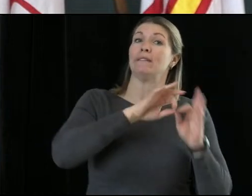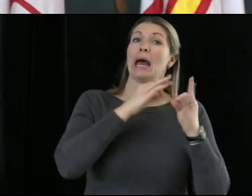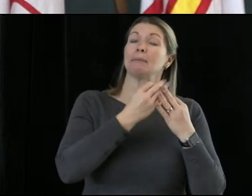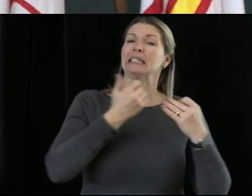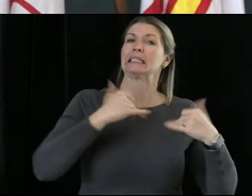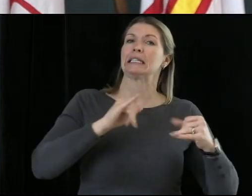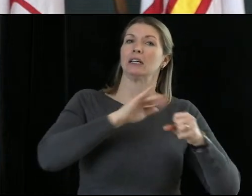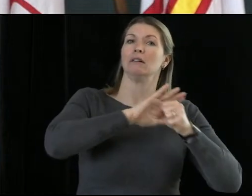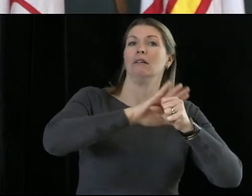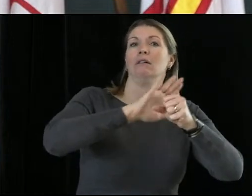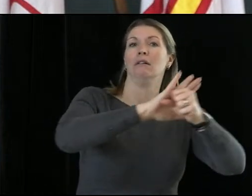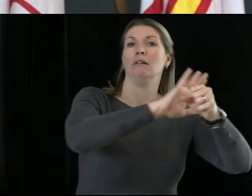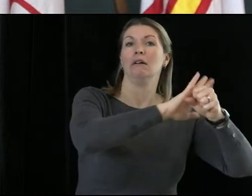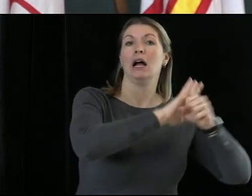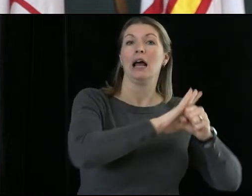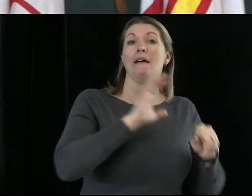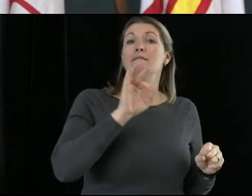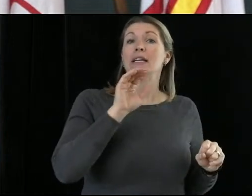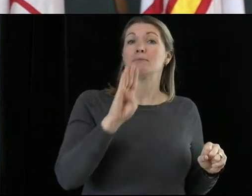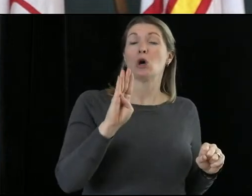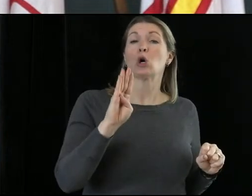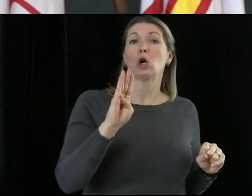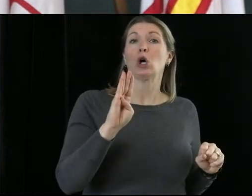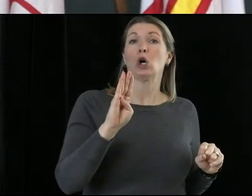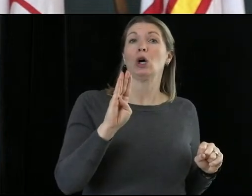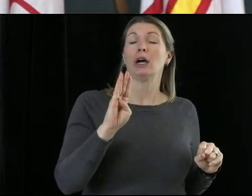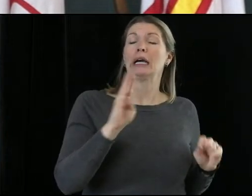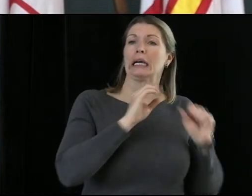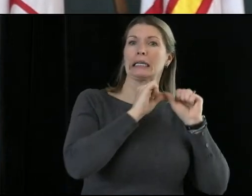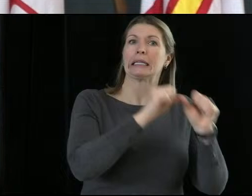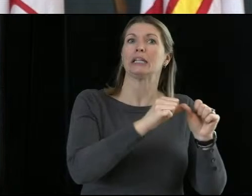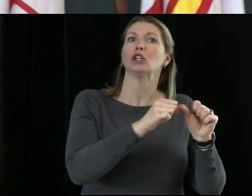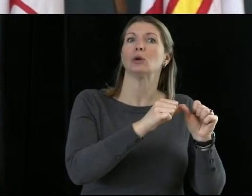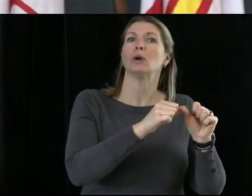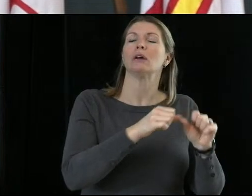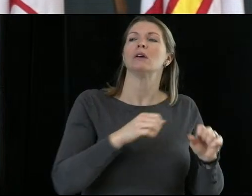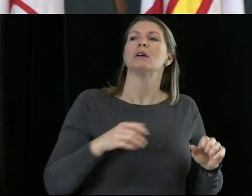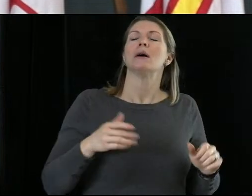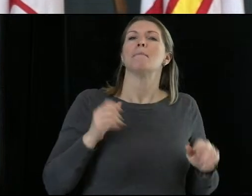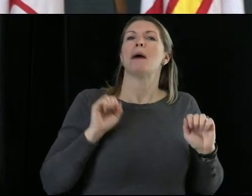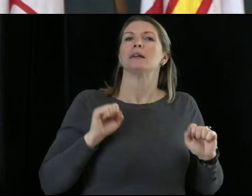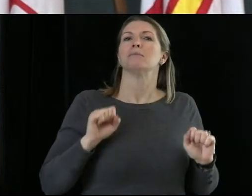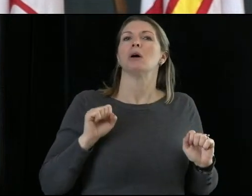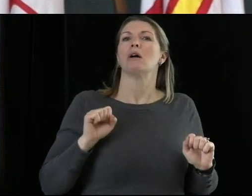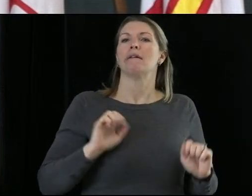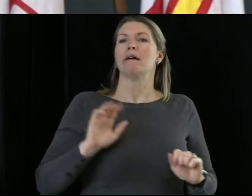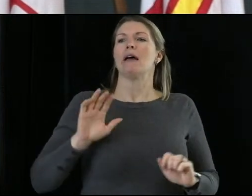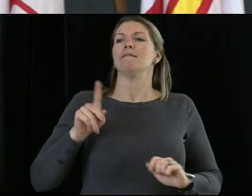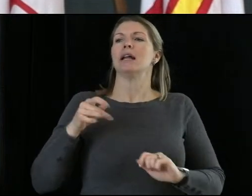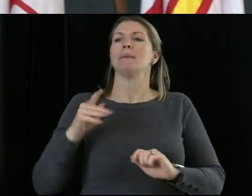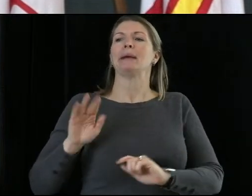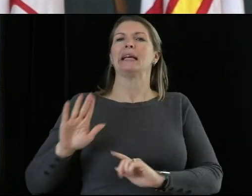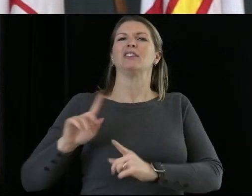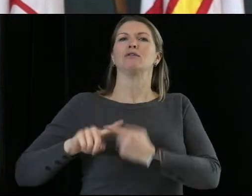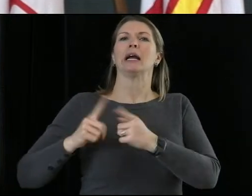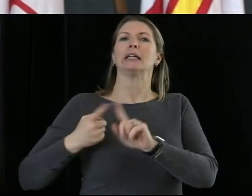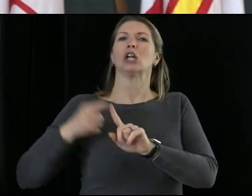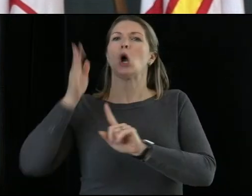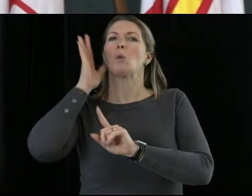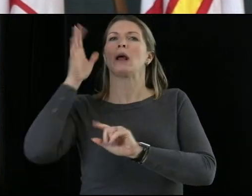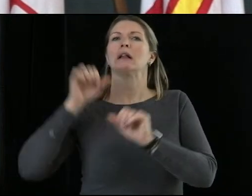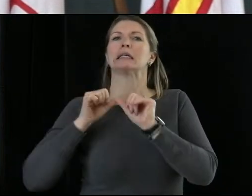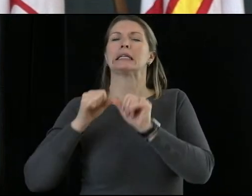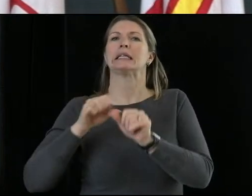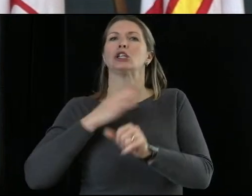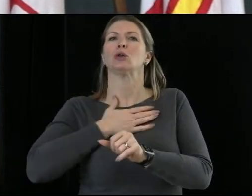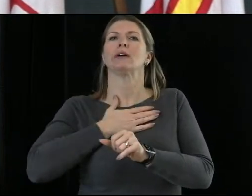keeping that Facebook group alive may get to someone enough soon so that they'll come forward and we can find her. So we're going to keep